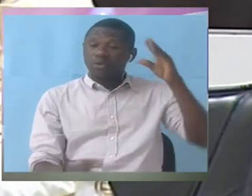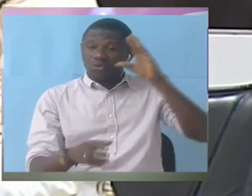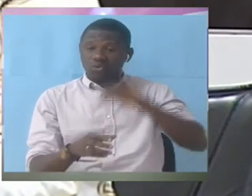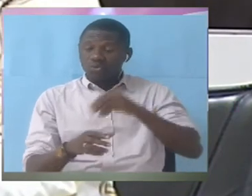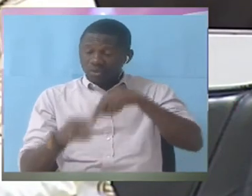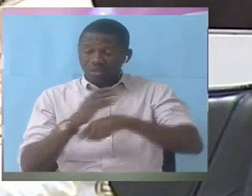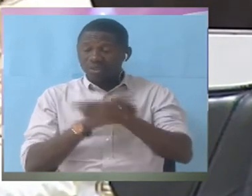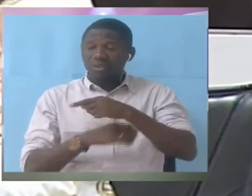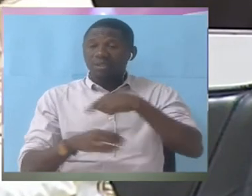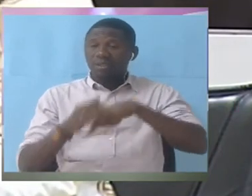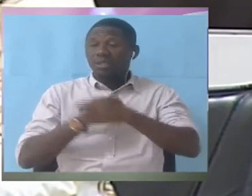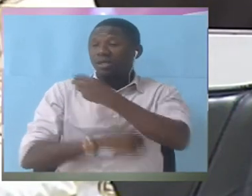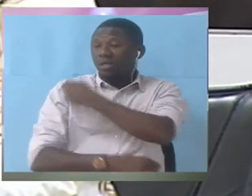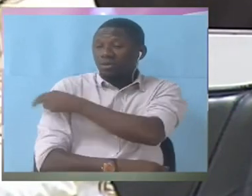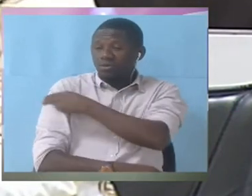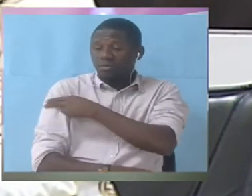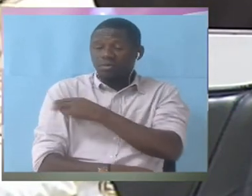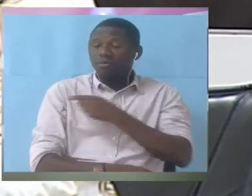rather be